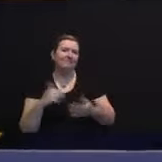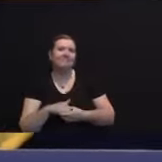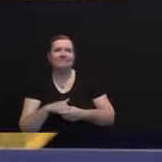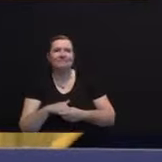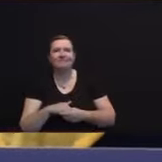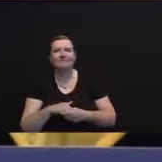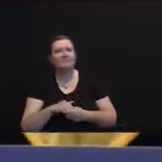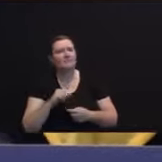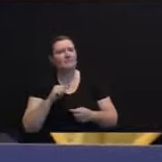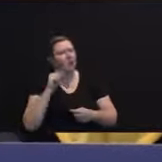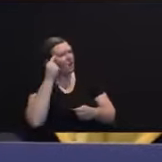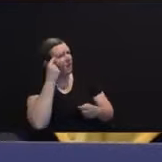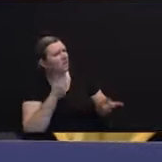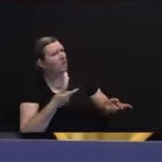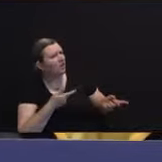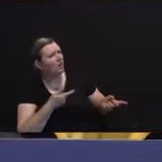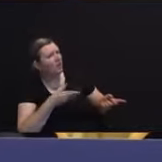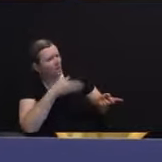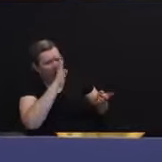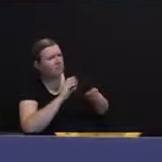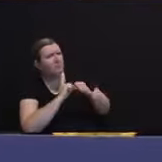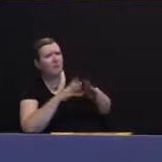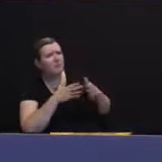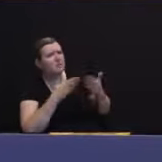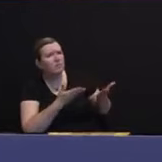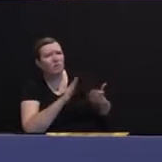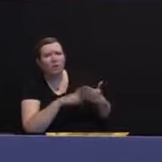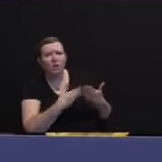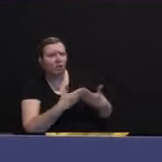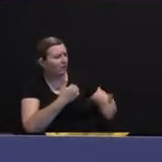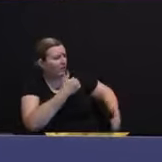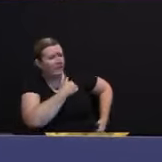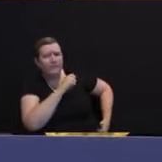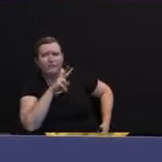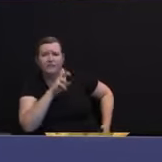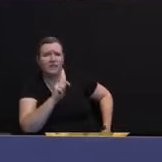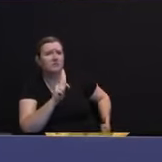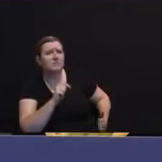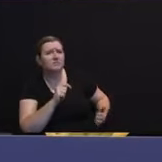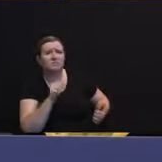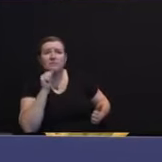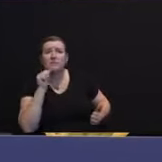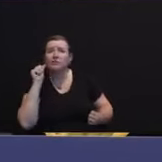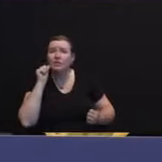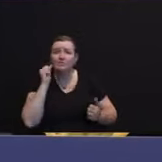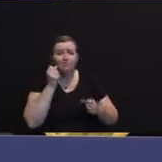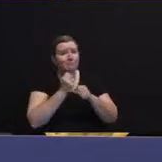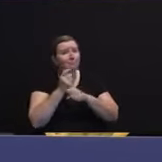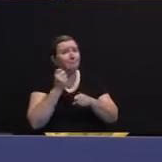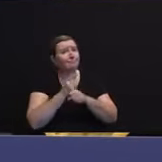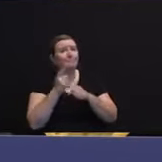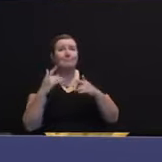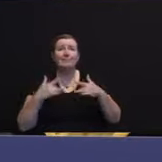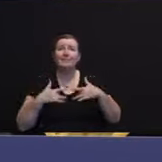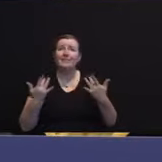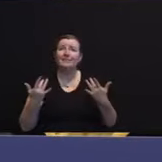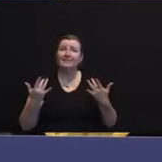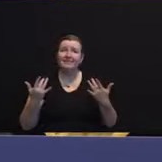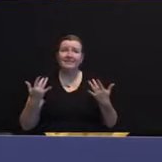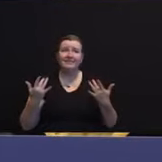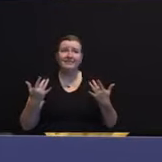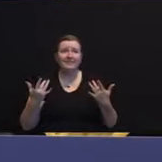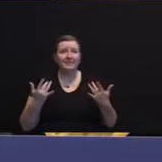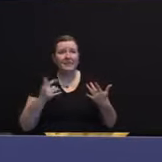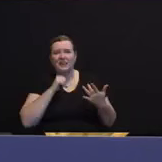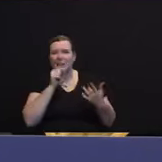all of our veterans. We did our annual event yesterday, which is normally, like a lot of things, in person. It was done virtually, still